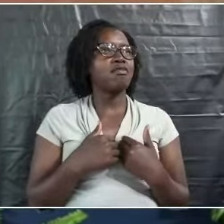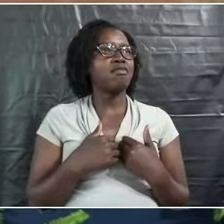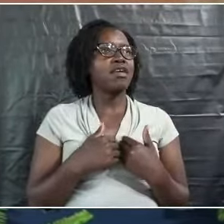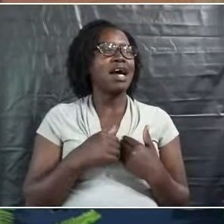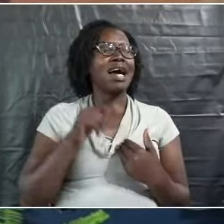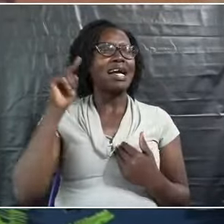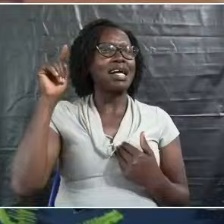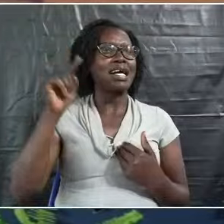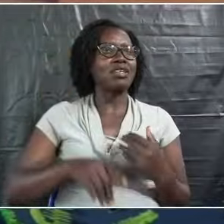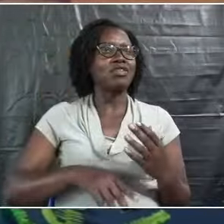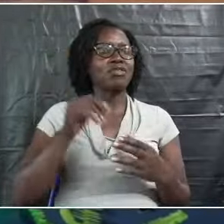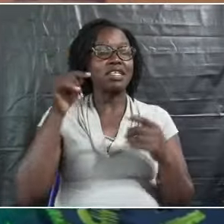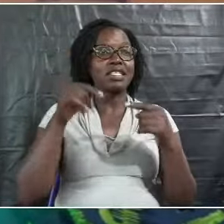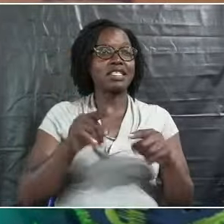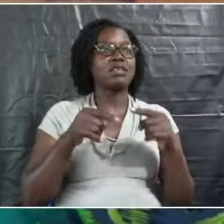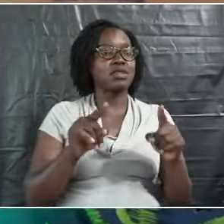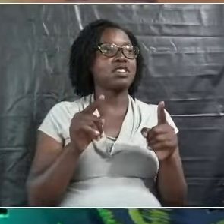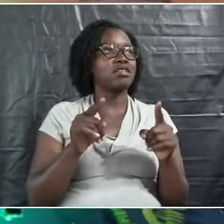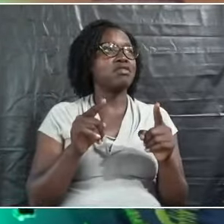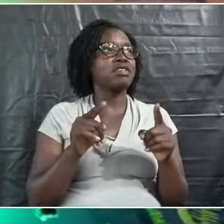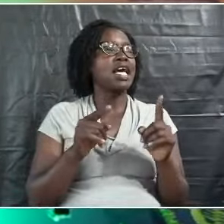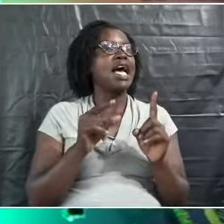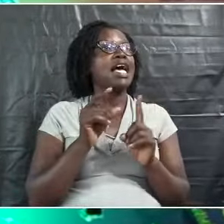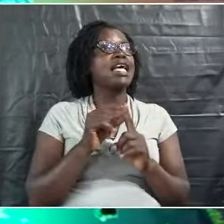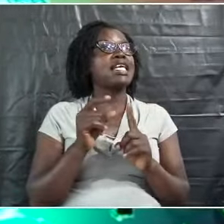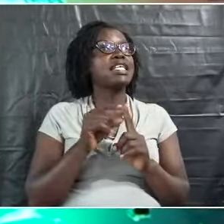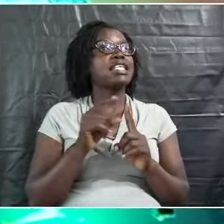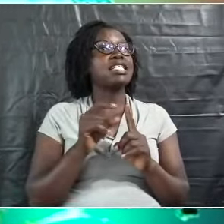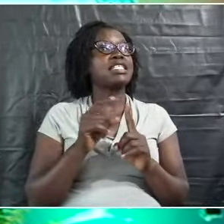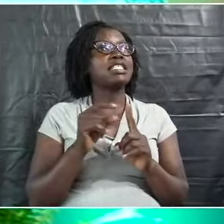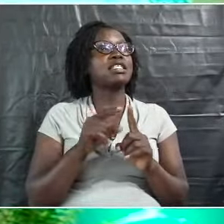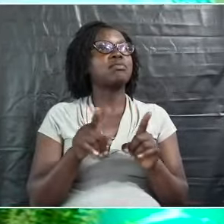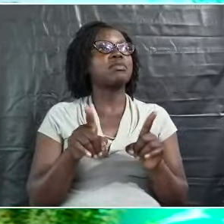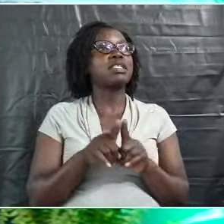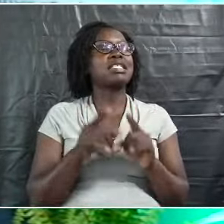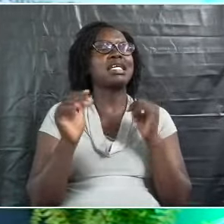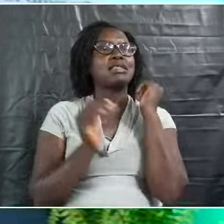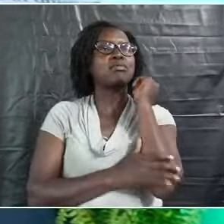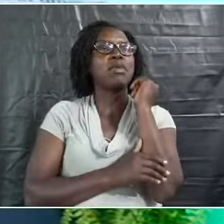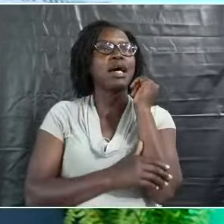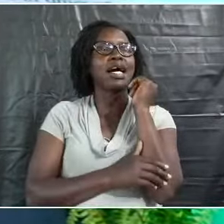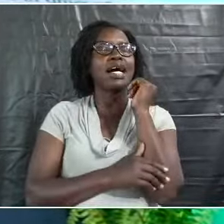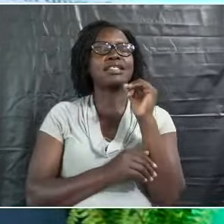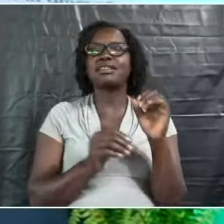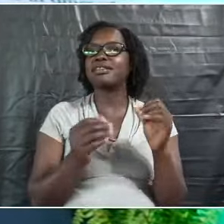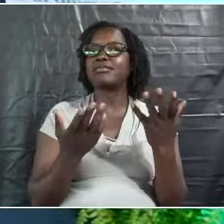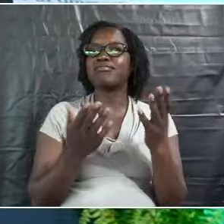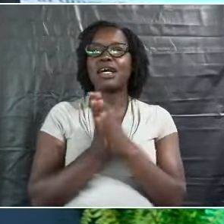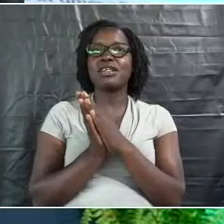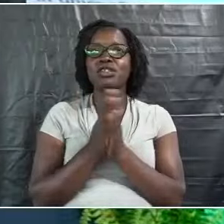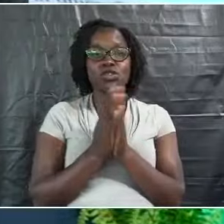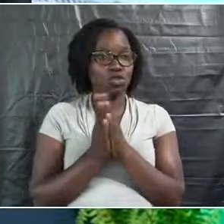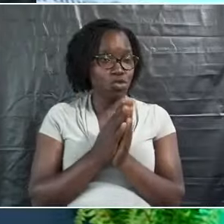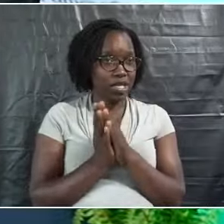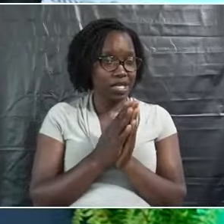cannot find themselves in scripture in such bad light. You